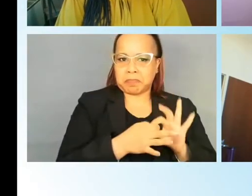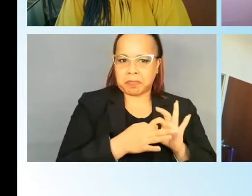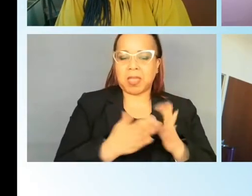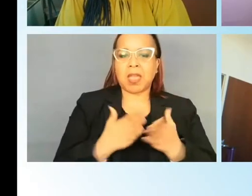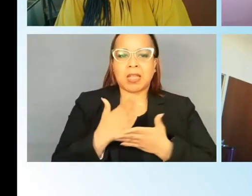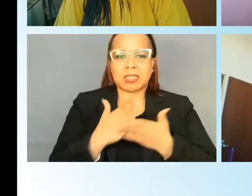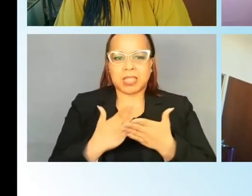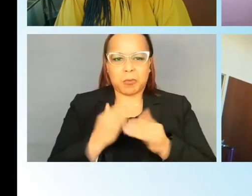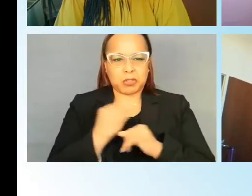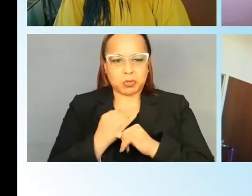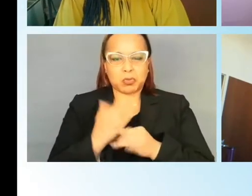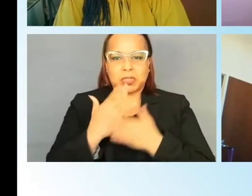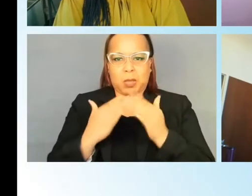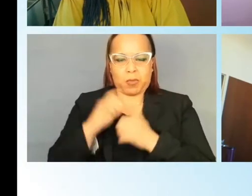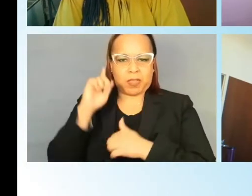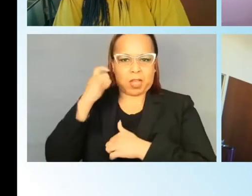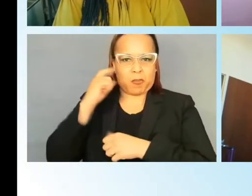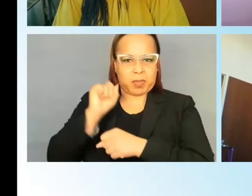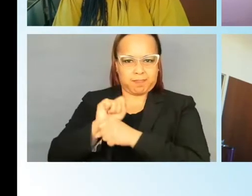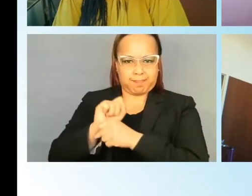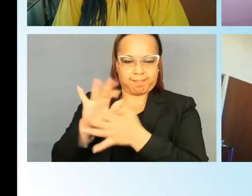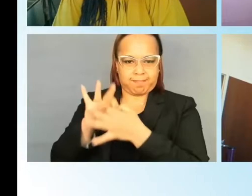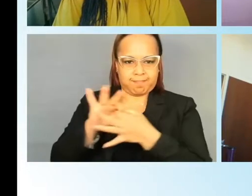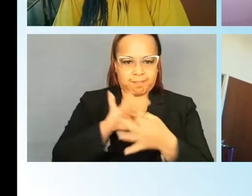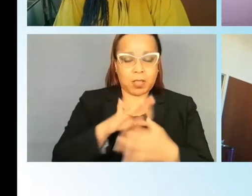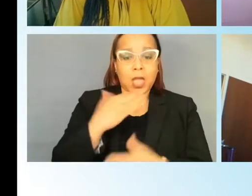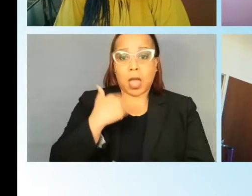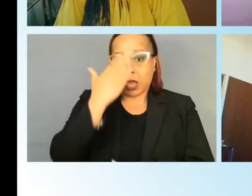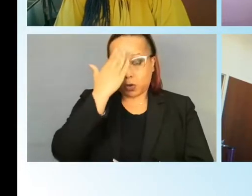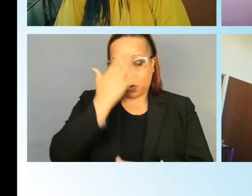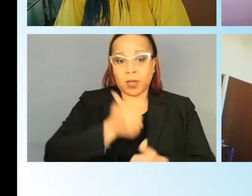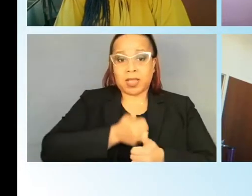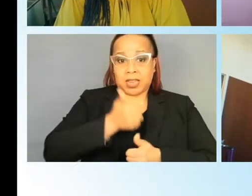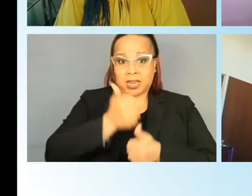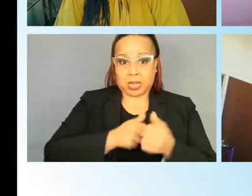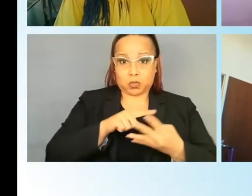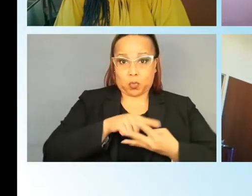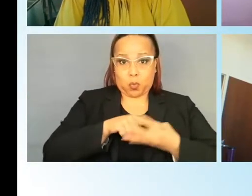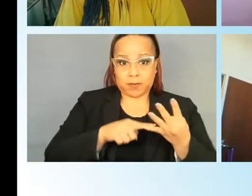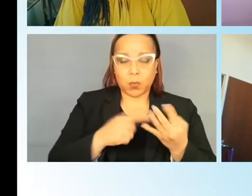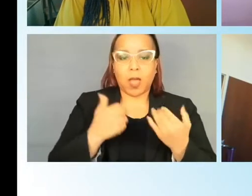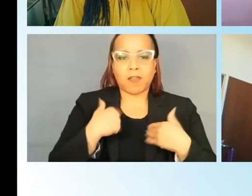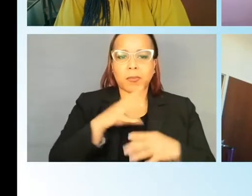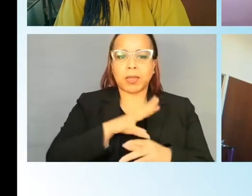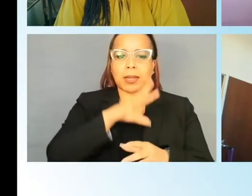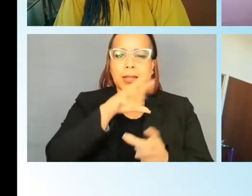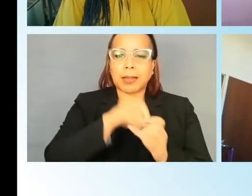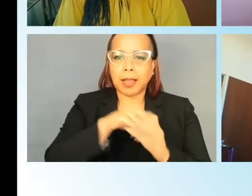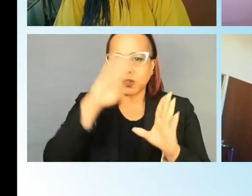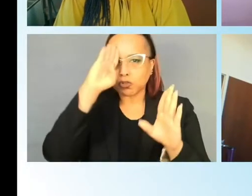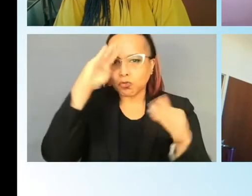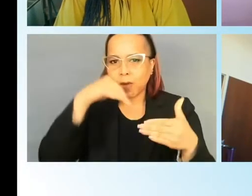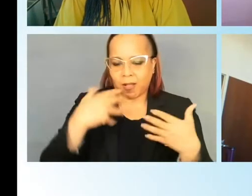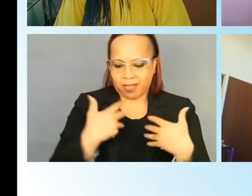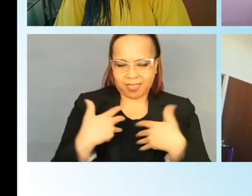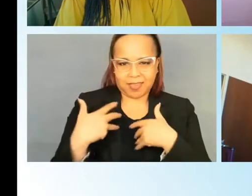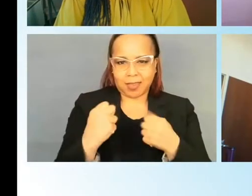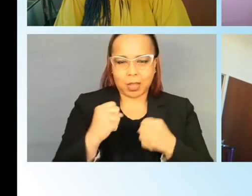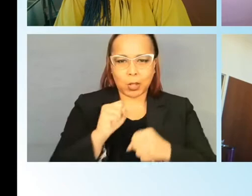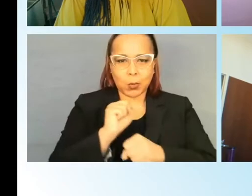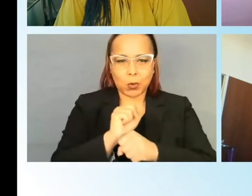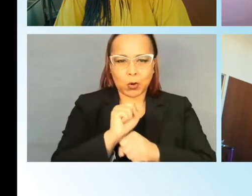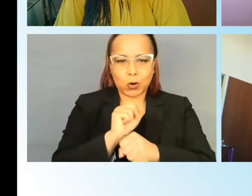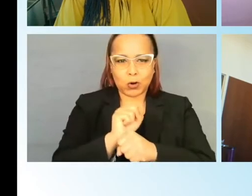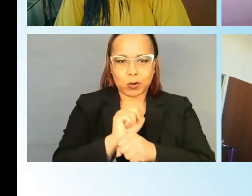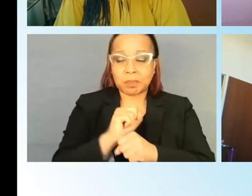some with government. And I know each one of you have been engaged around the healing work, certainly in the